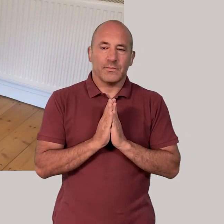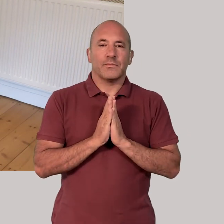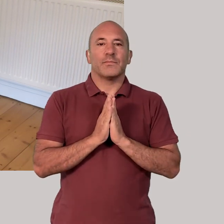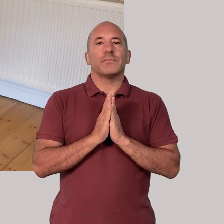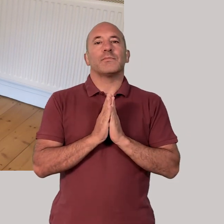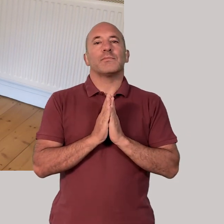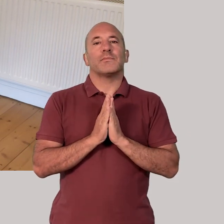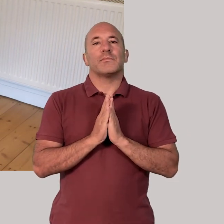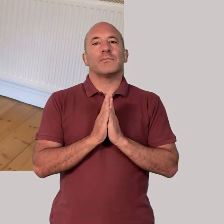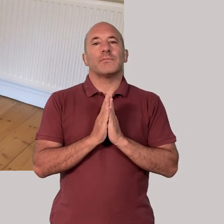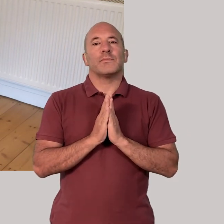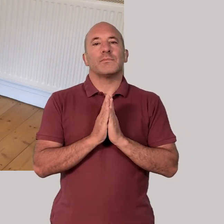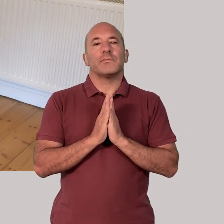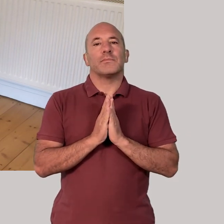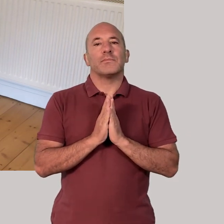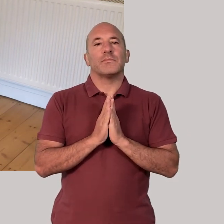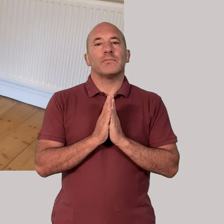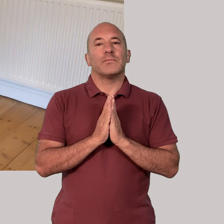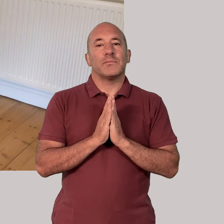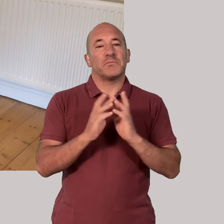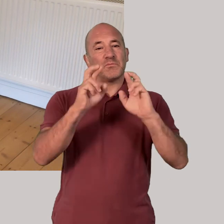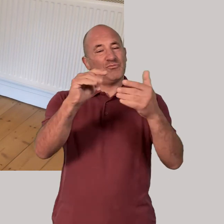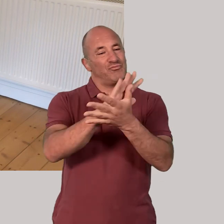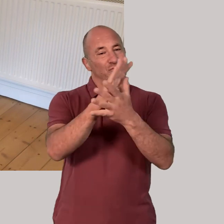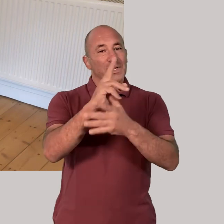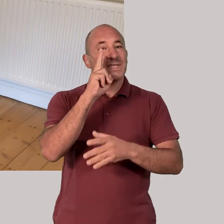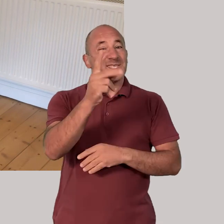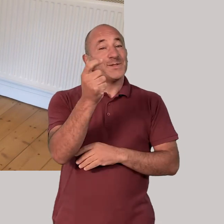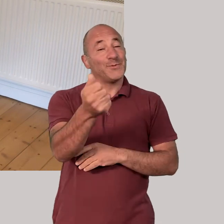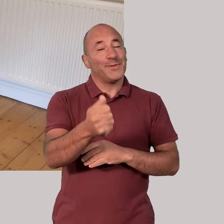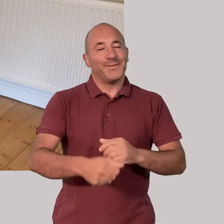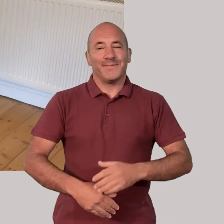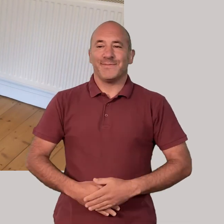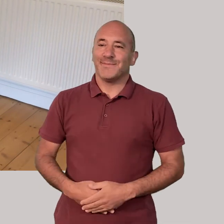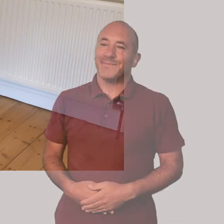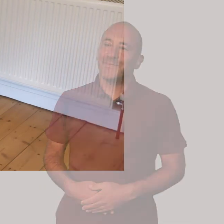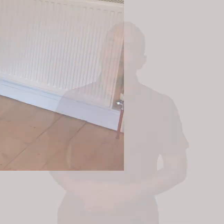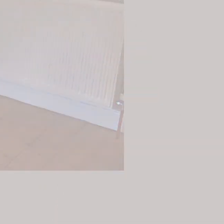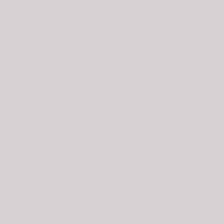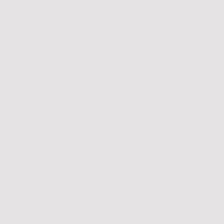Hope you enjoyed it and see you soon.